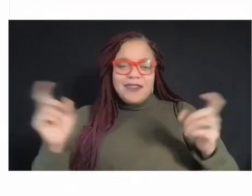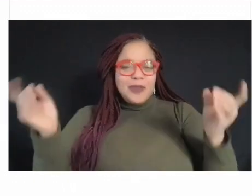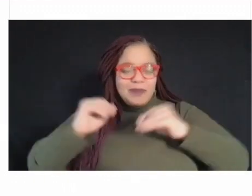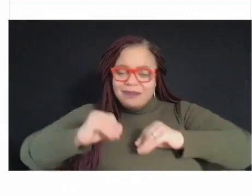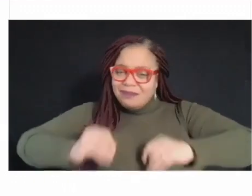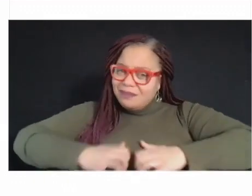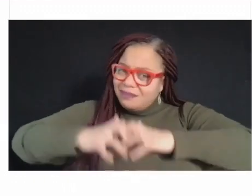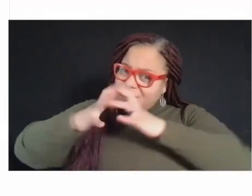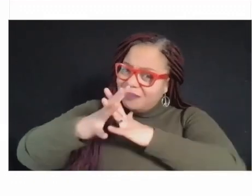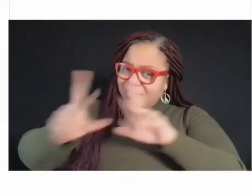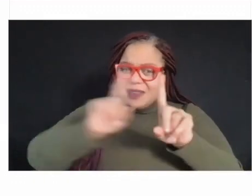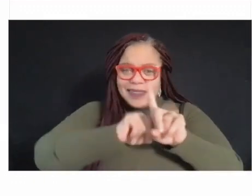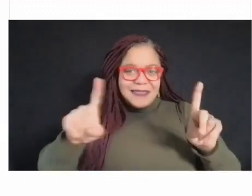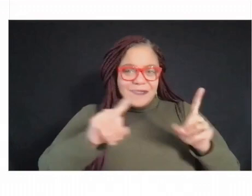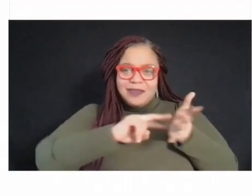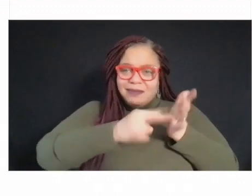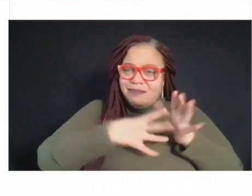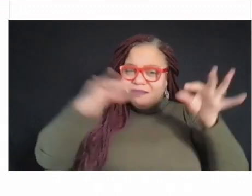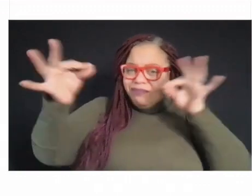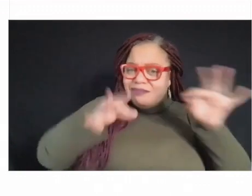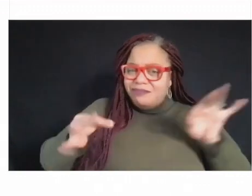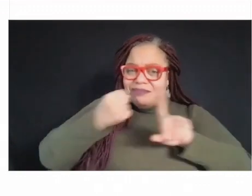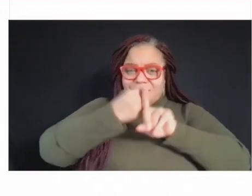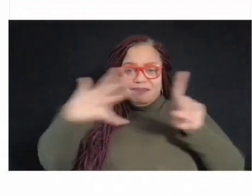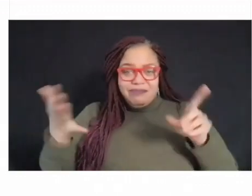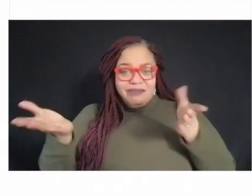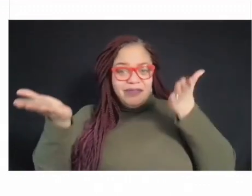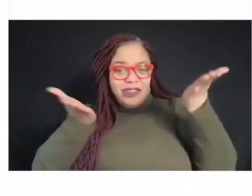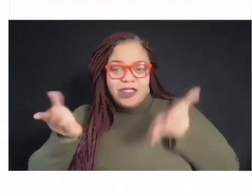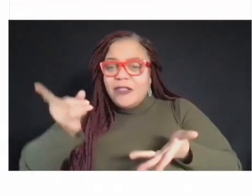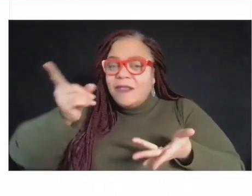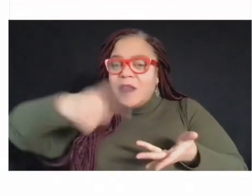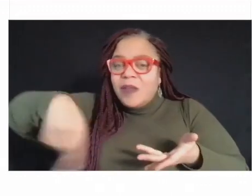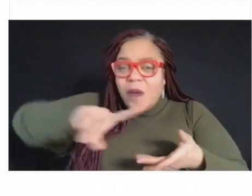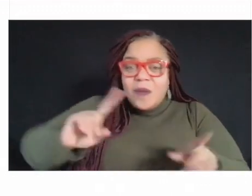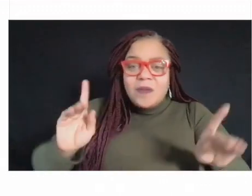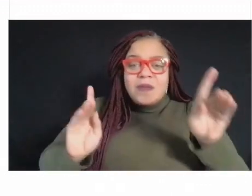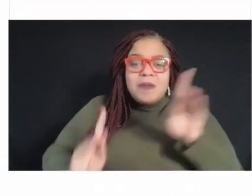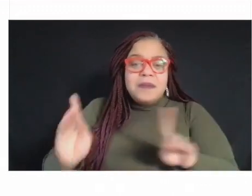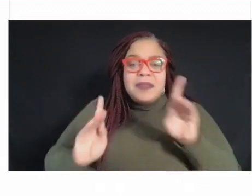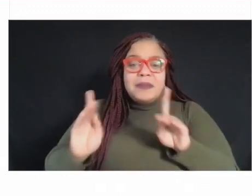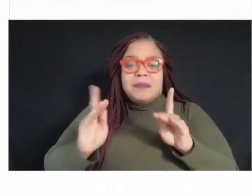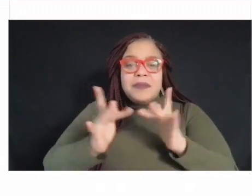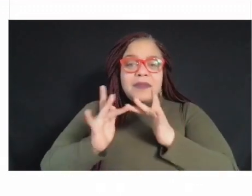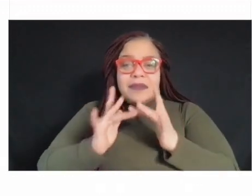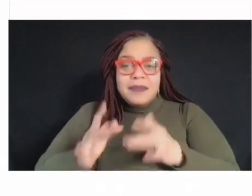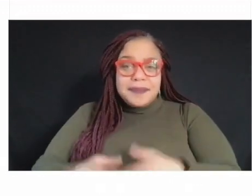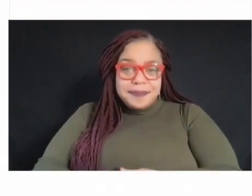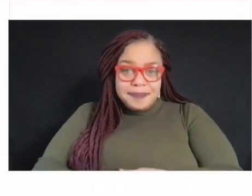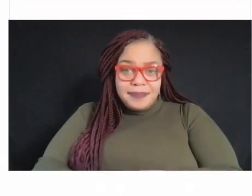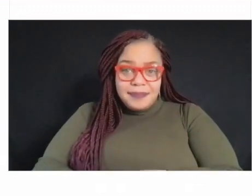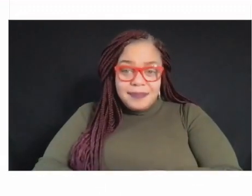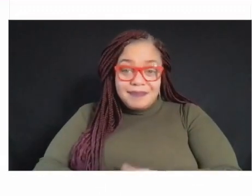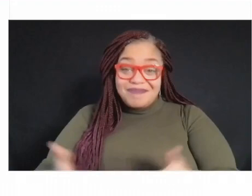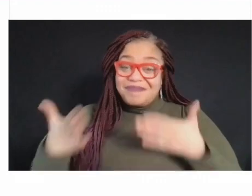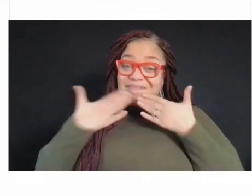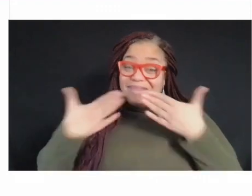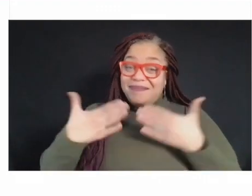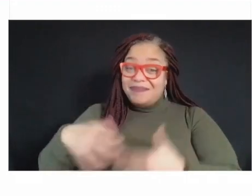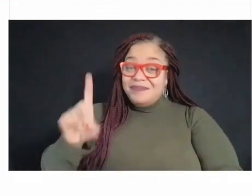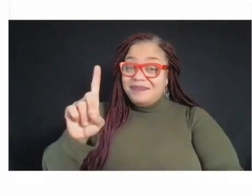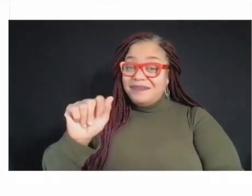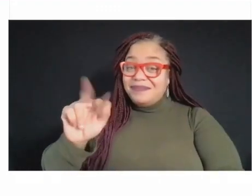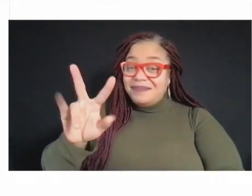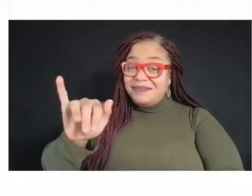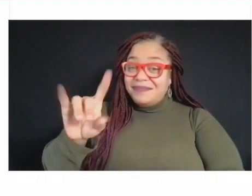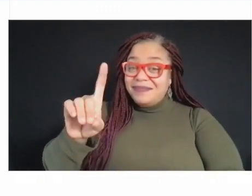that serve the purposes of the actors online. Thanks so much, David. I think that that's really valuable context for us to not just be thinking about